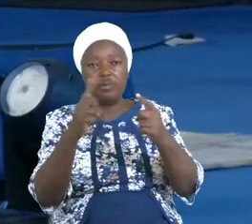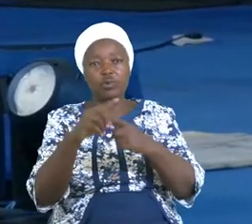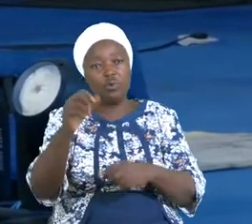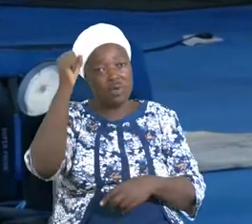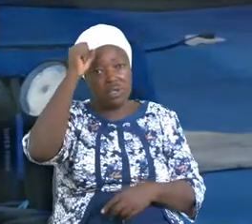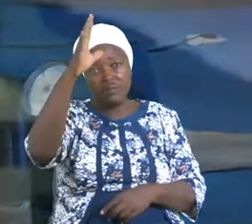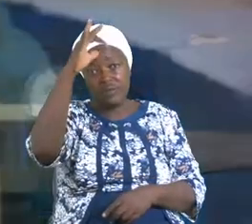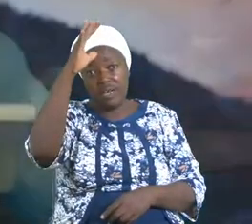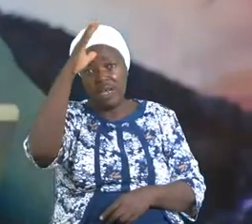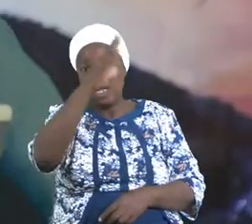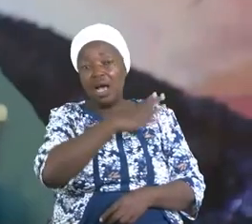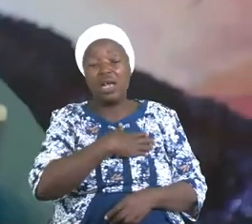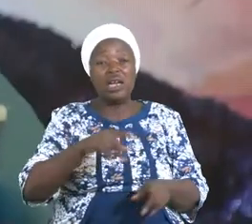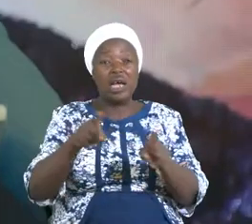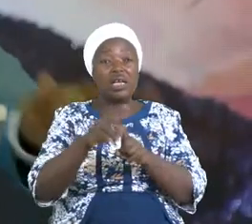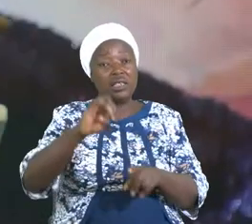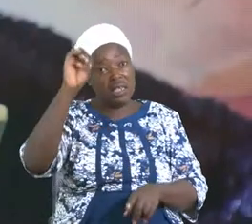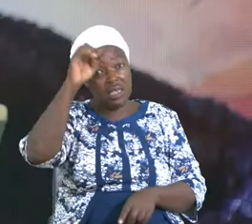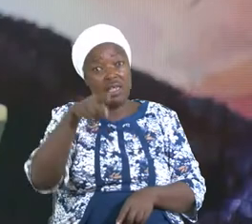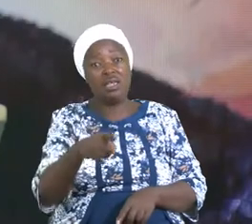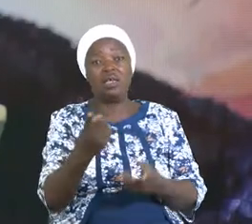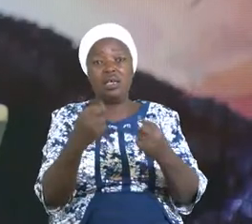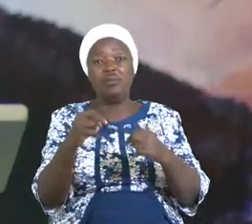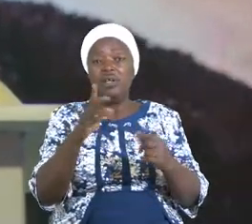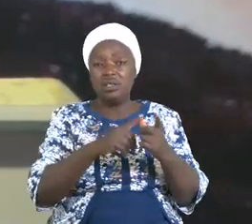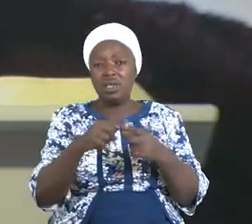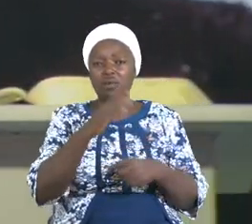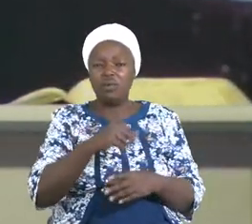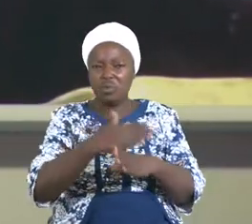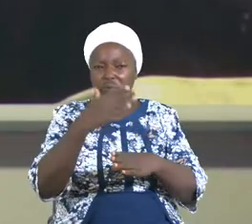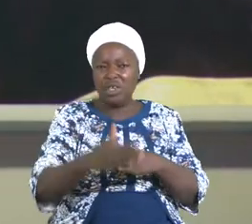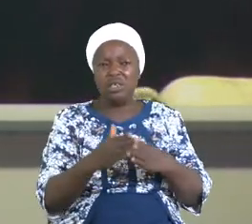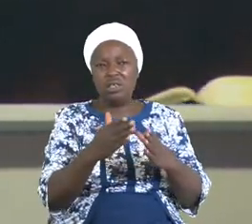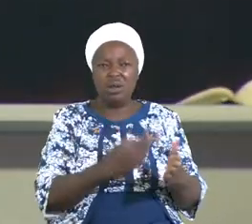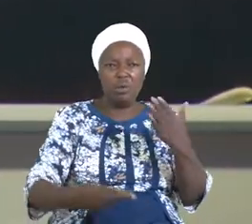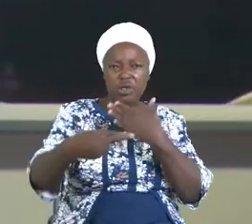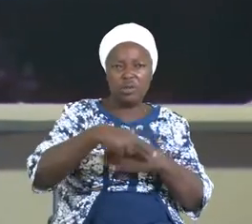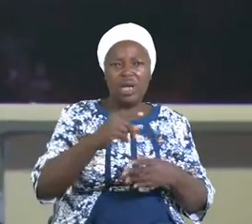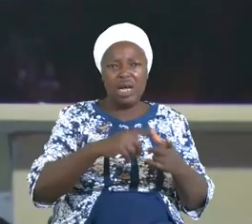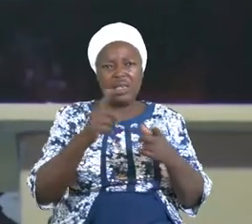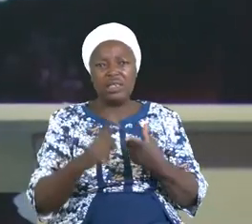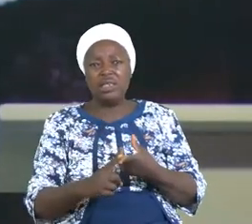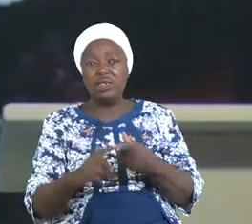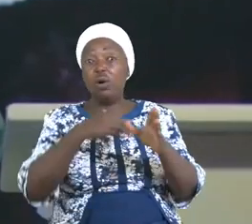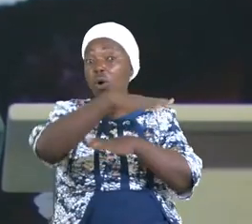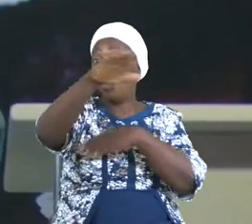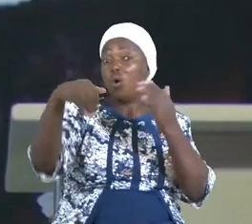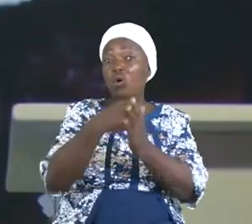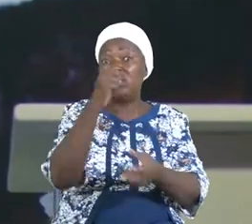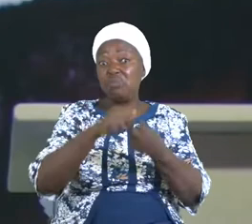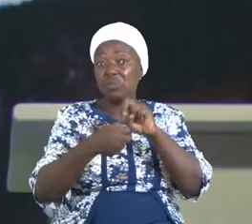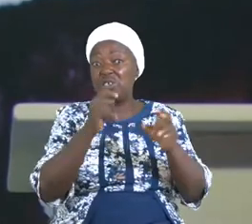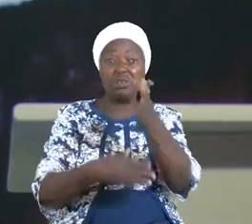And as he came, he was totally restored. And all the problems in the far